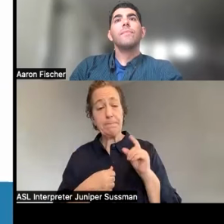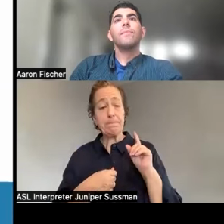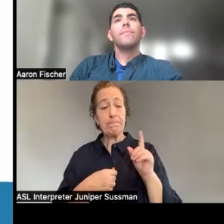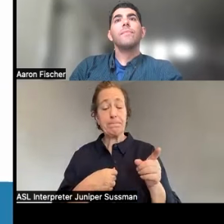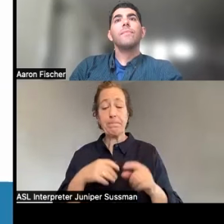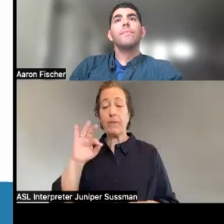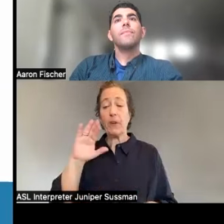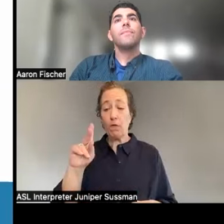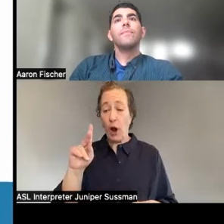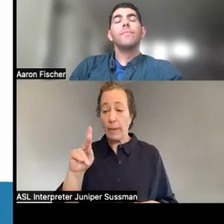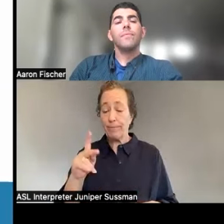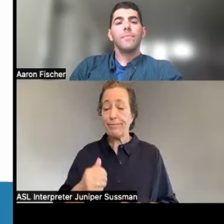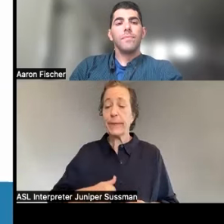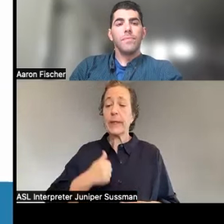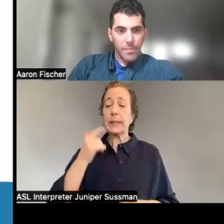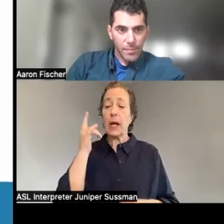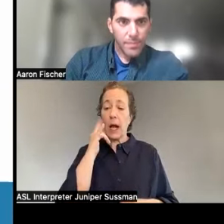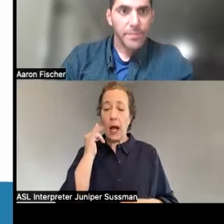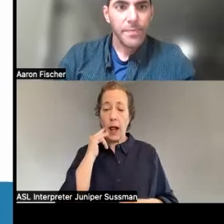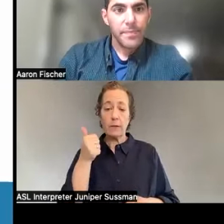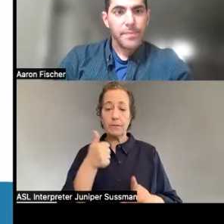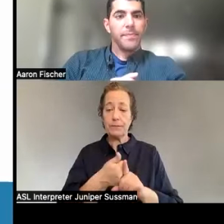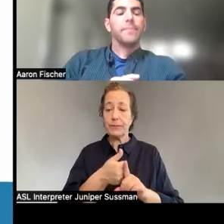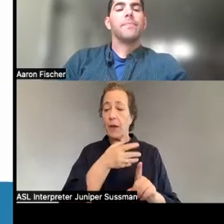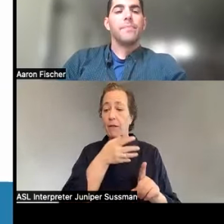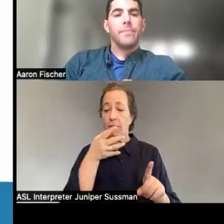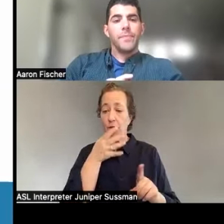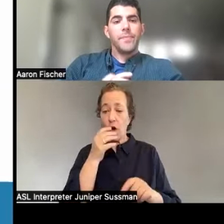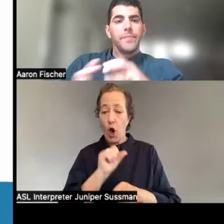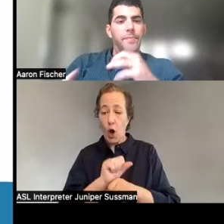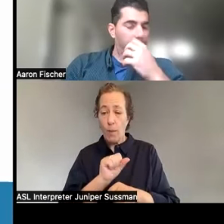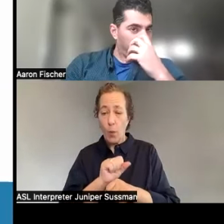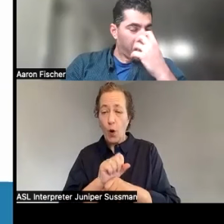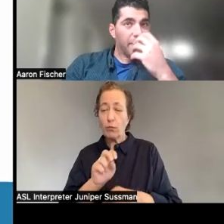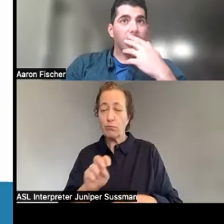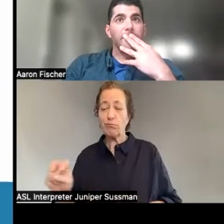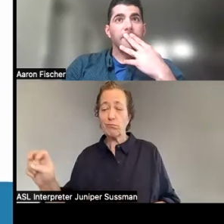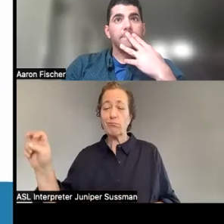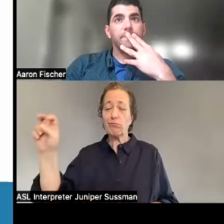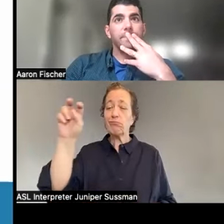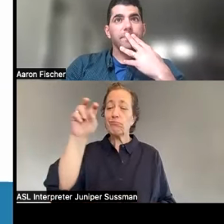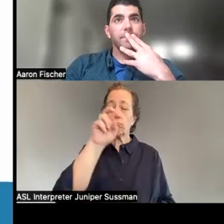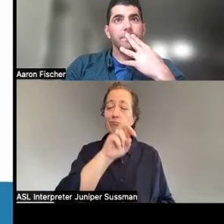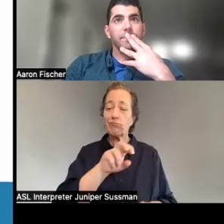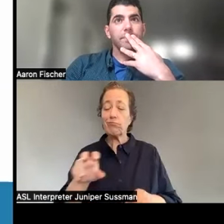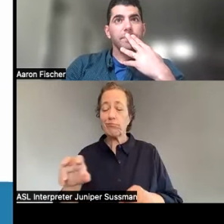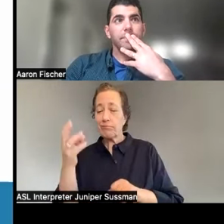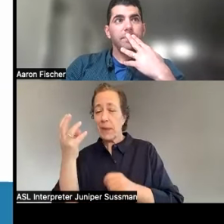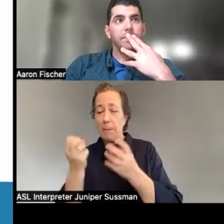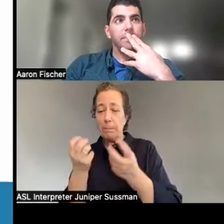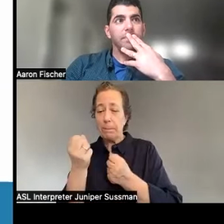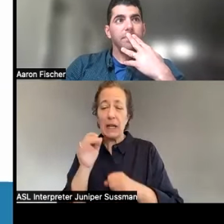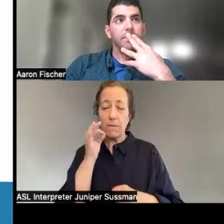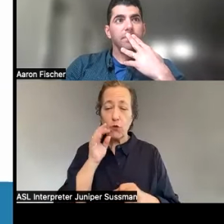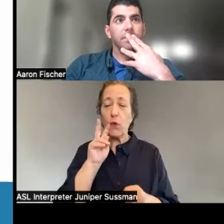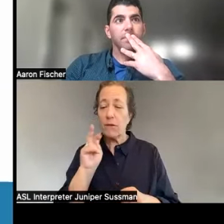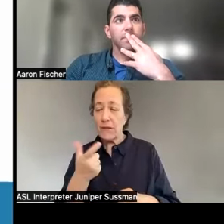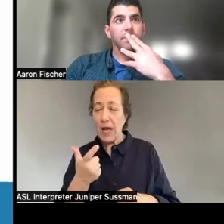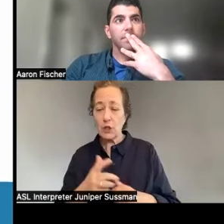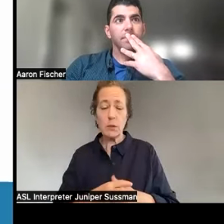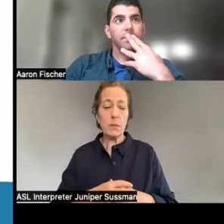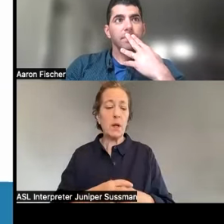in California, where he works as a farm worker growing produce that is shipped and sold around the country. Although his job site changes from